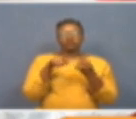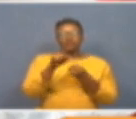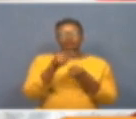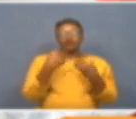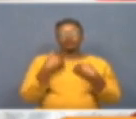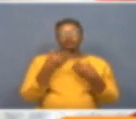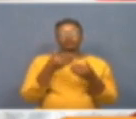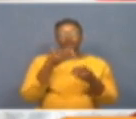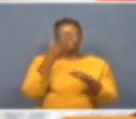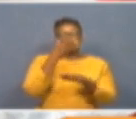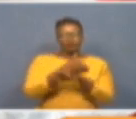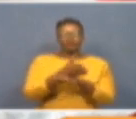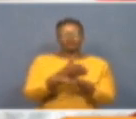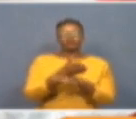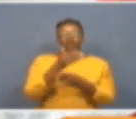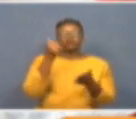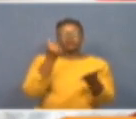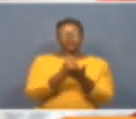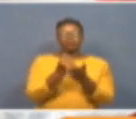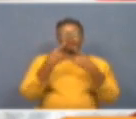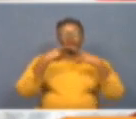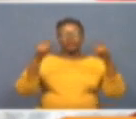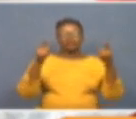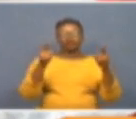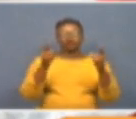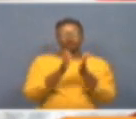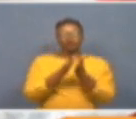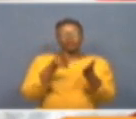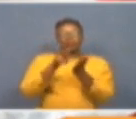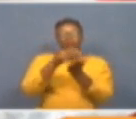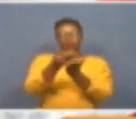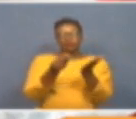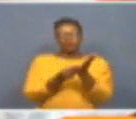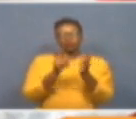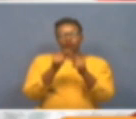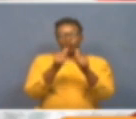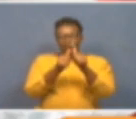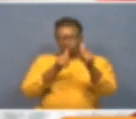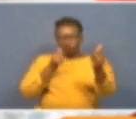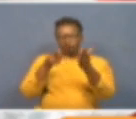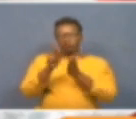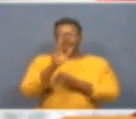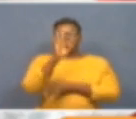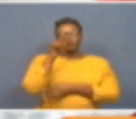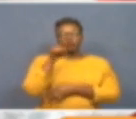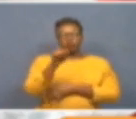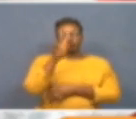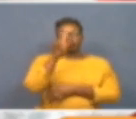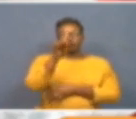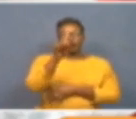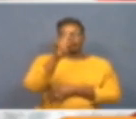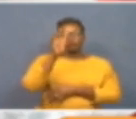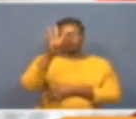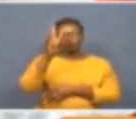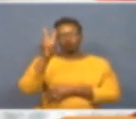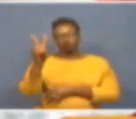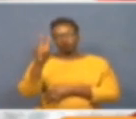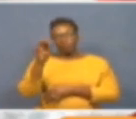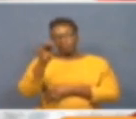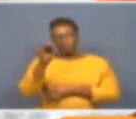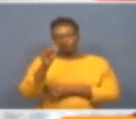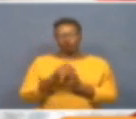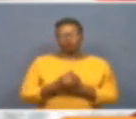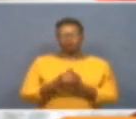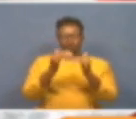stamp duty declaration assessment and payment slip to evade a tax amount of 3.142 million shillings. Mwilu is